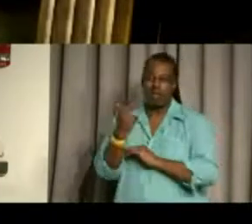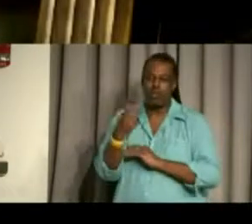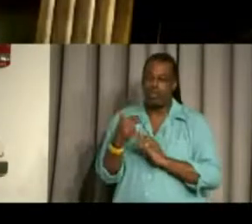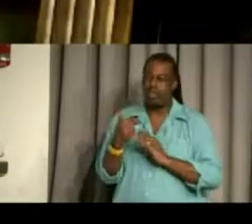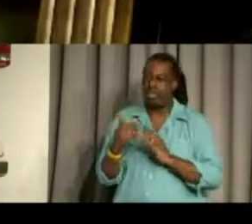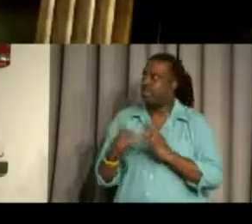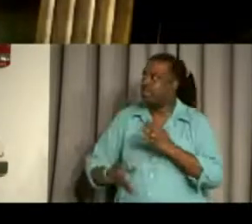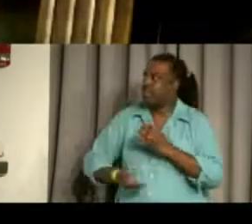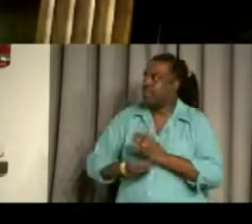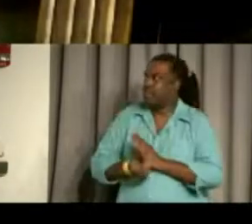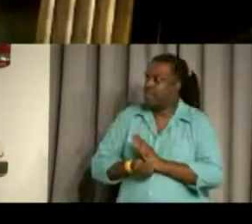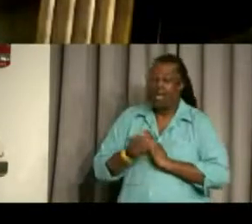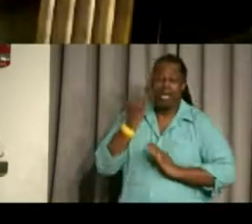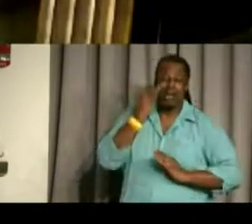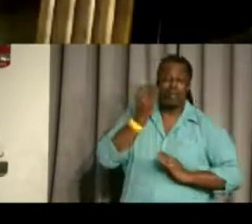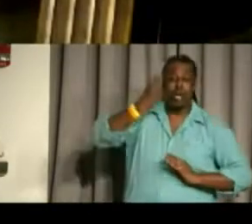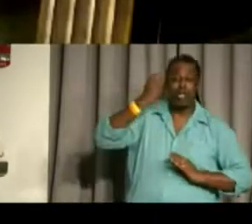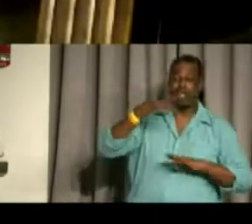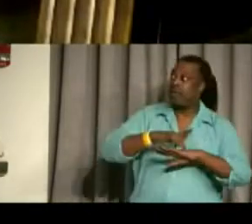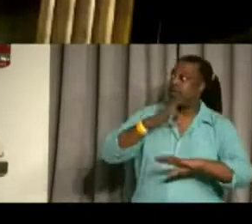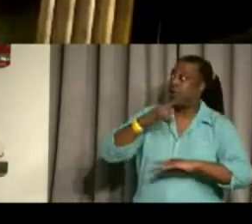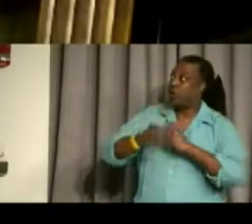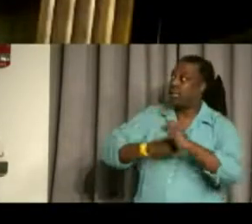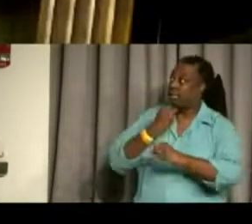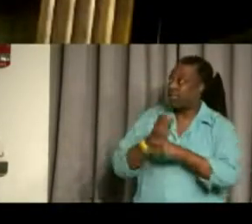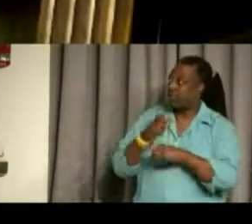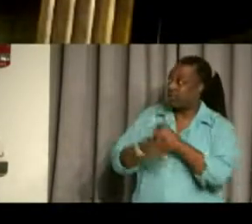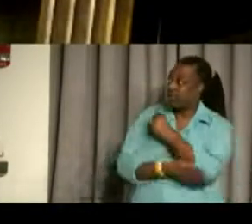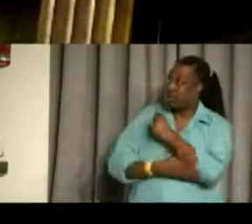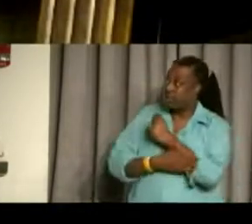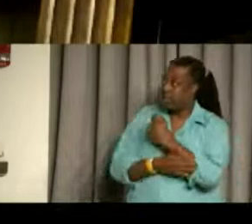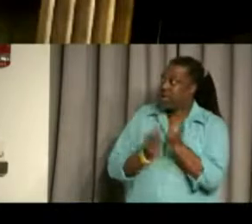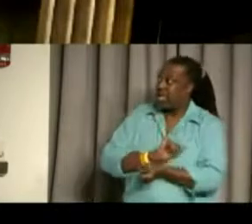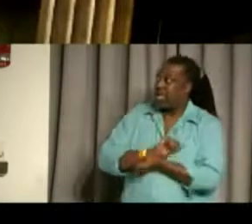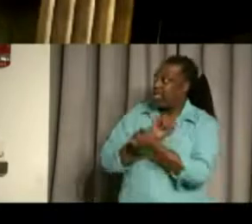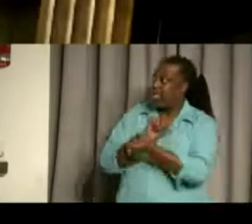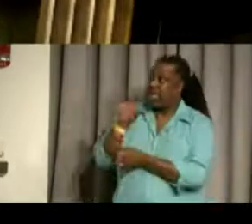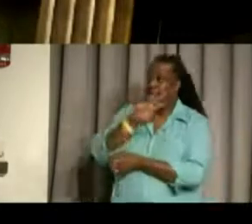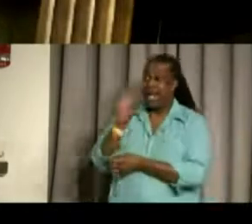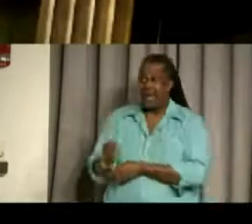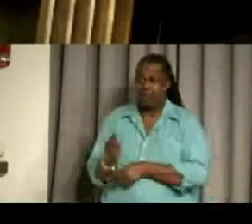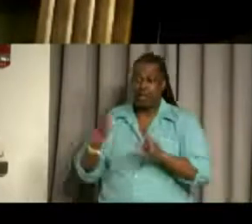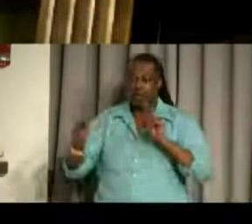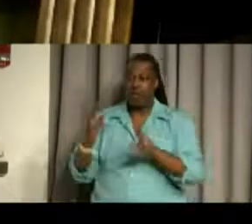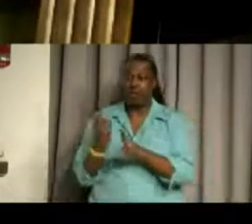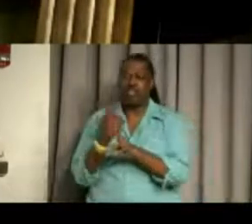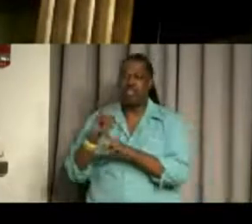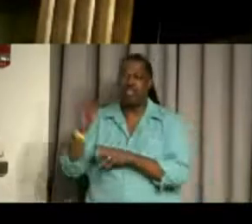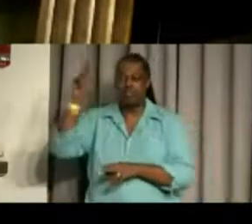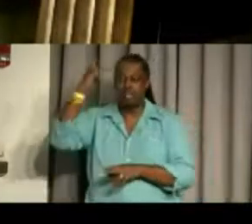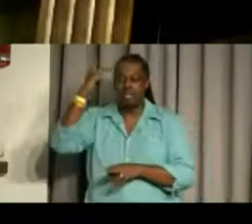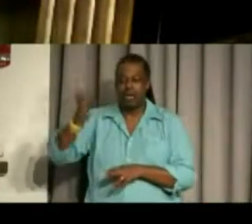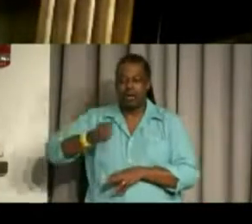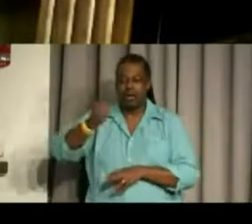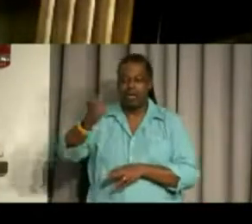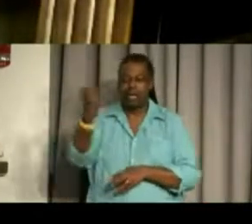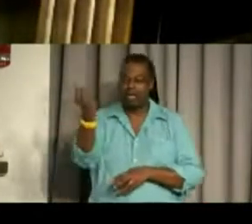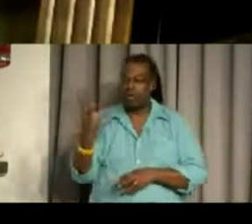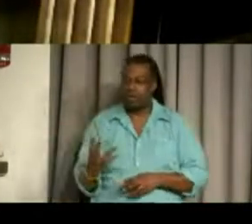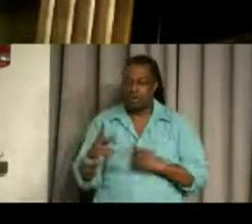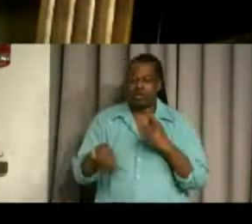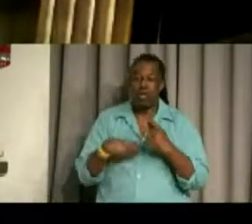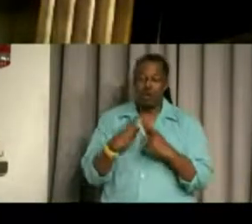early years of this country, how enslaved African people were used as political placeholders. At the time of the framing